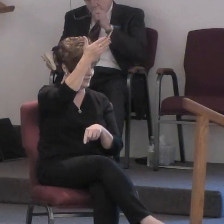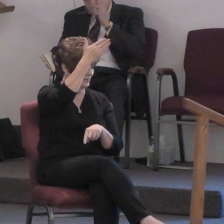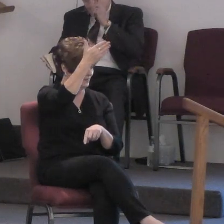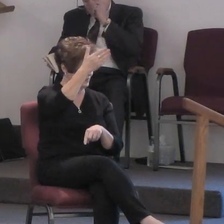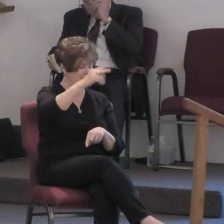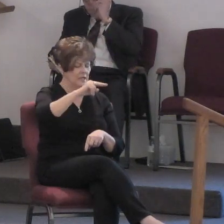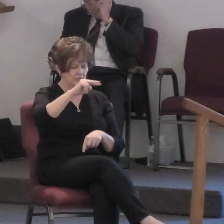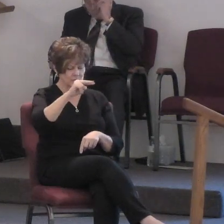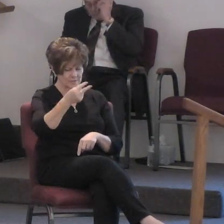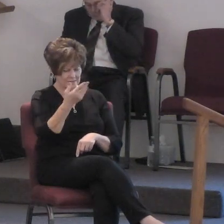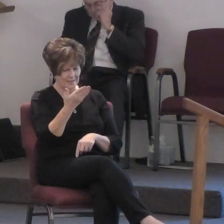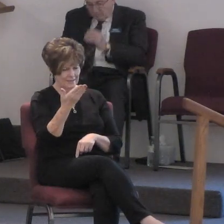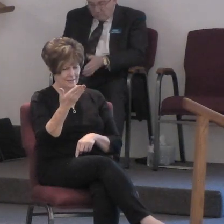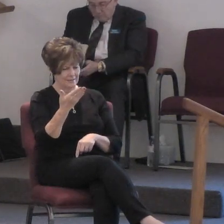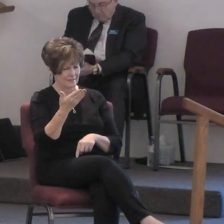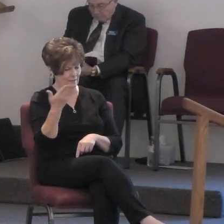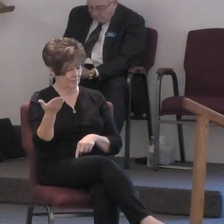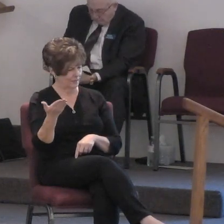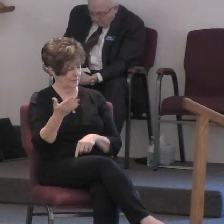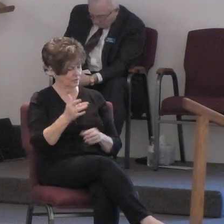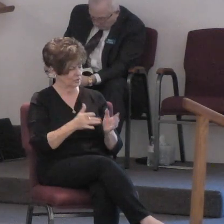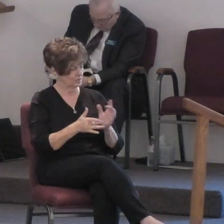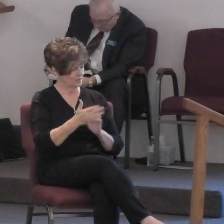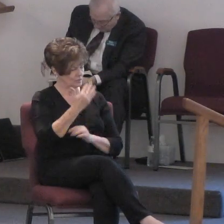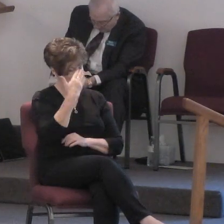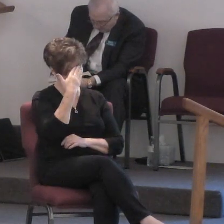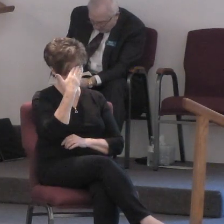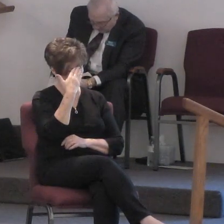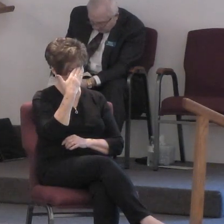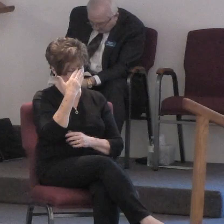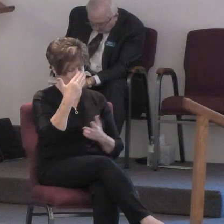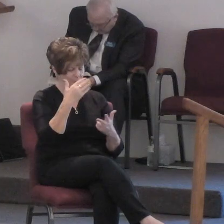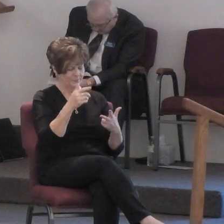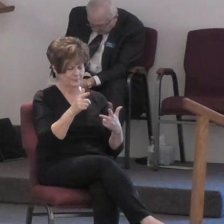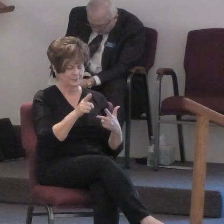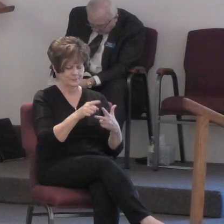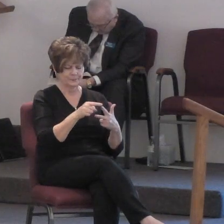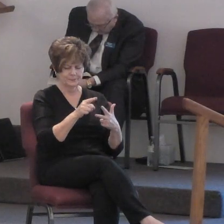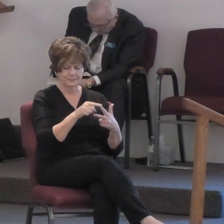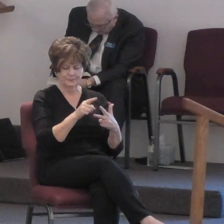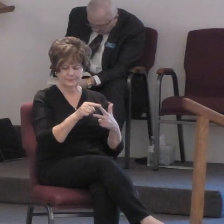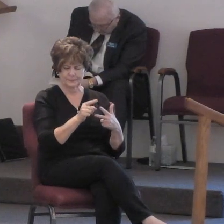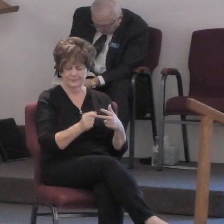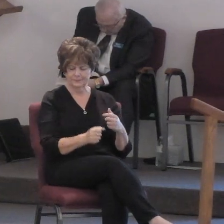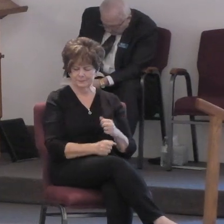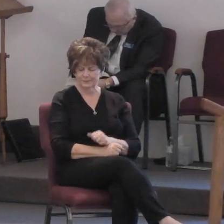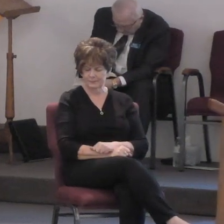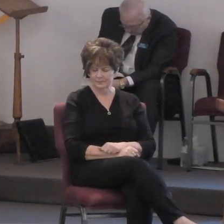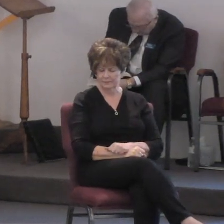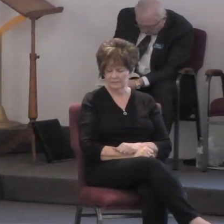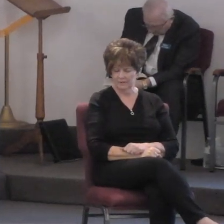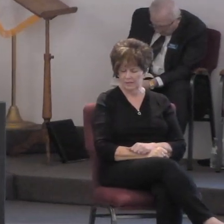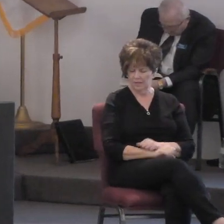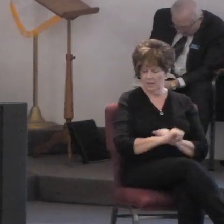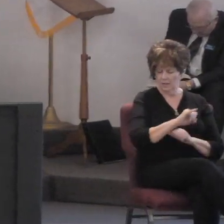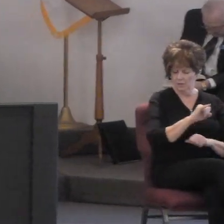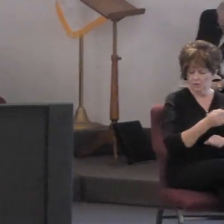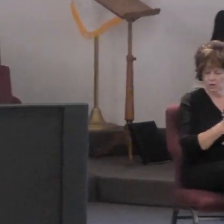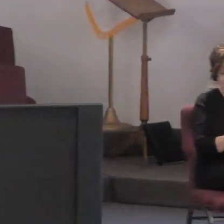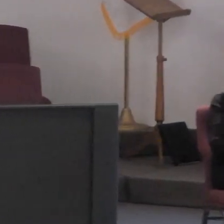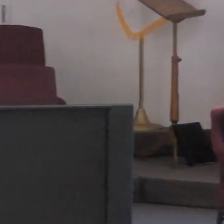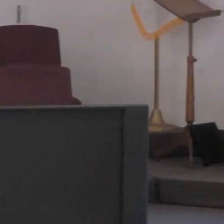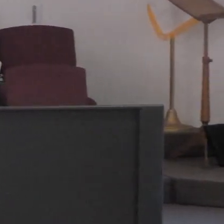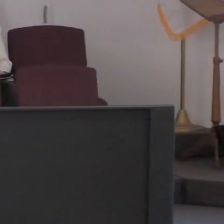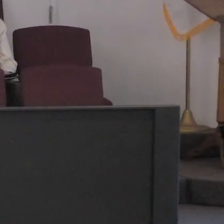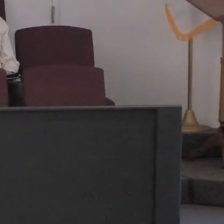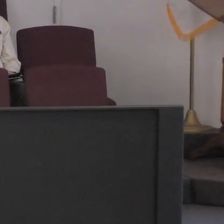thing that he knew. This is really incredible. I want you to get this. John says then in verse 3, he